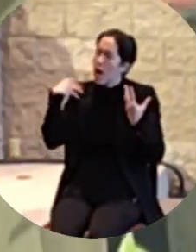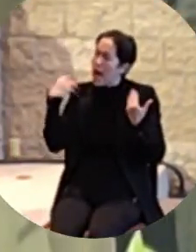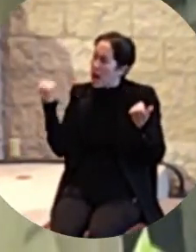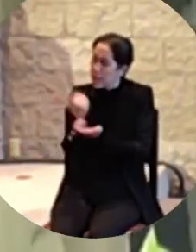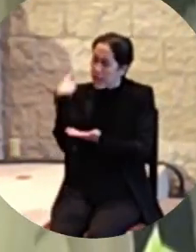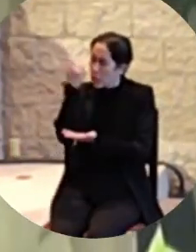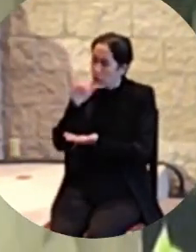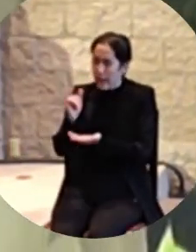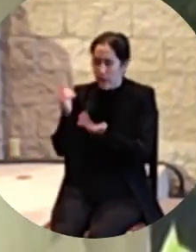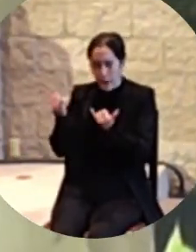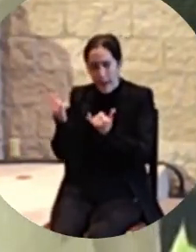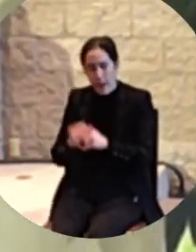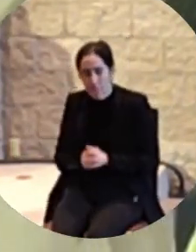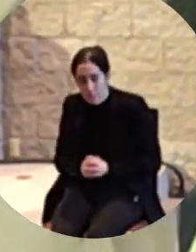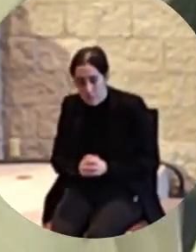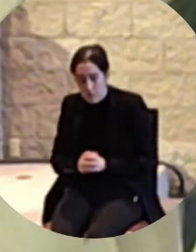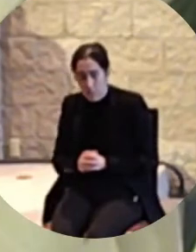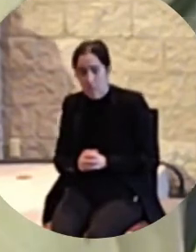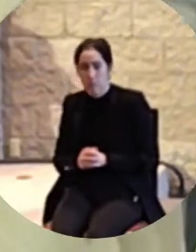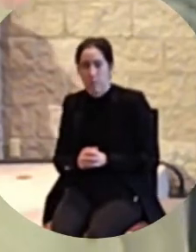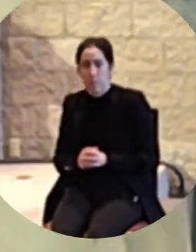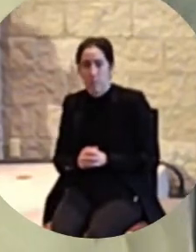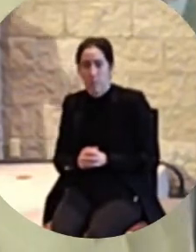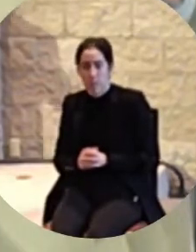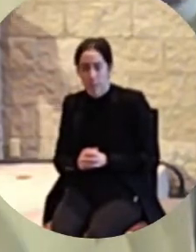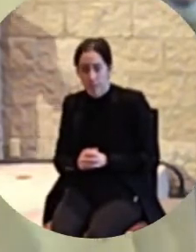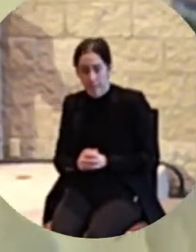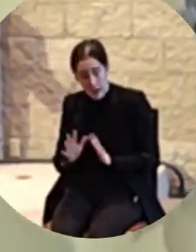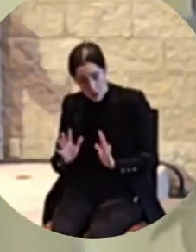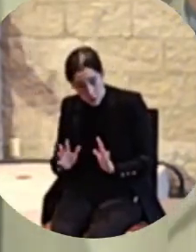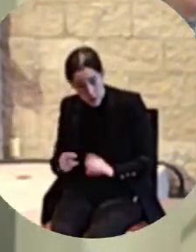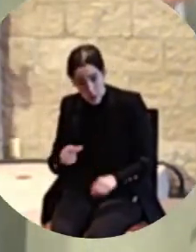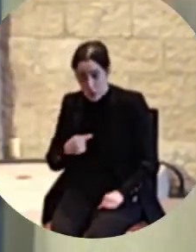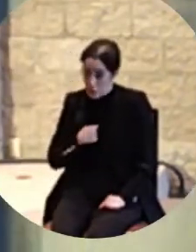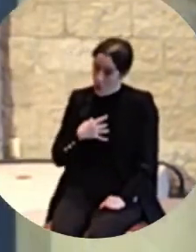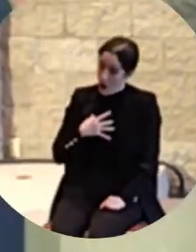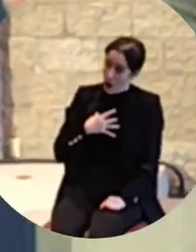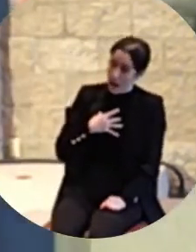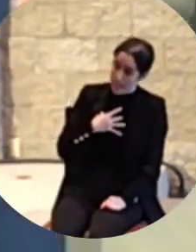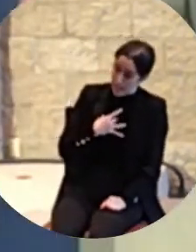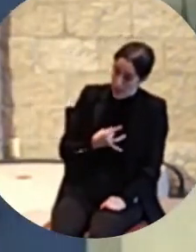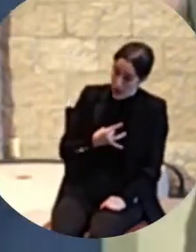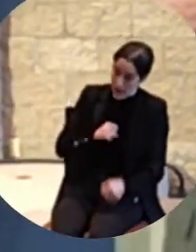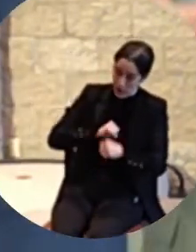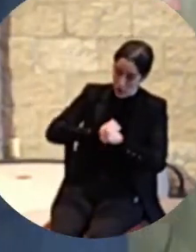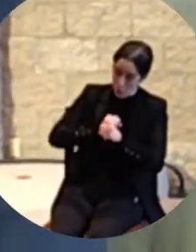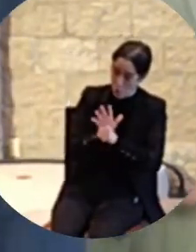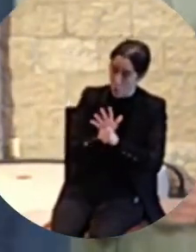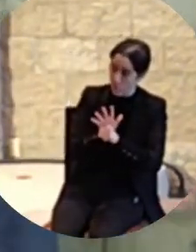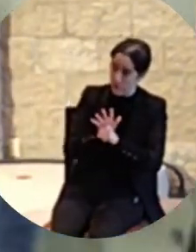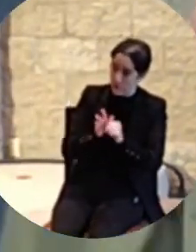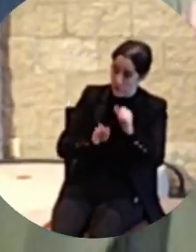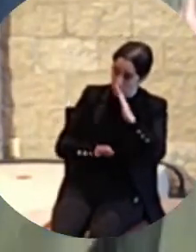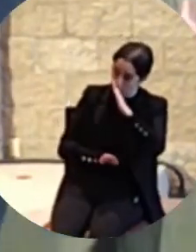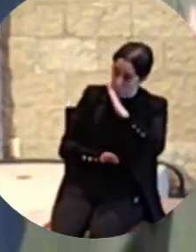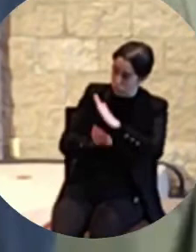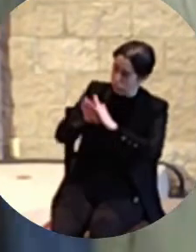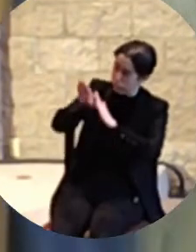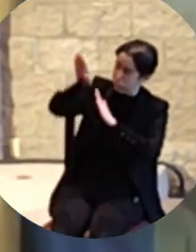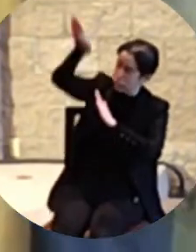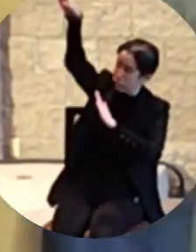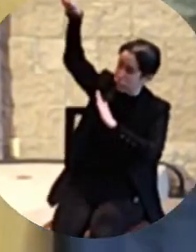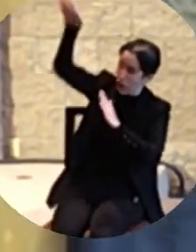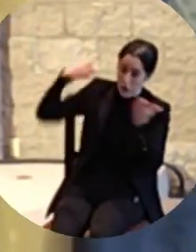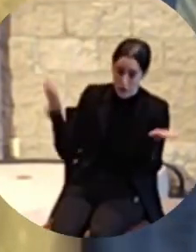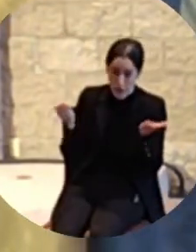don't have to live with it. You know, do I like the fact that COVID is spiking huge